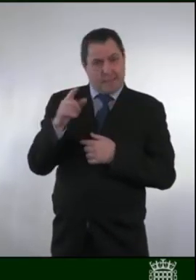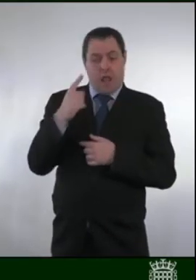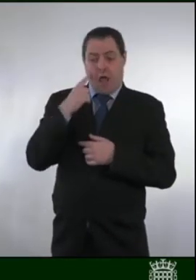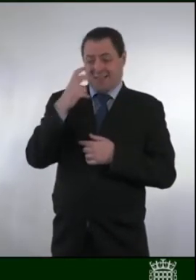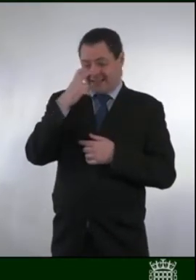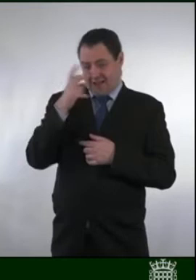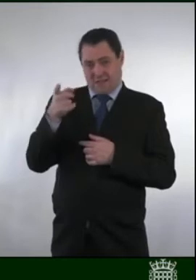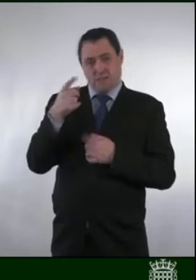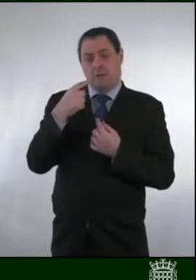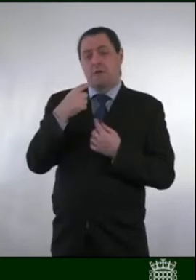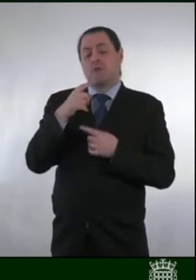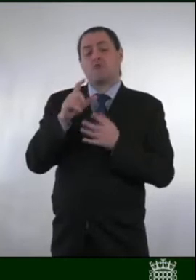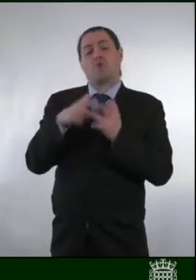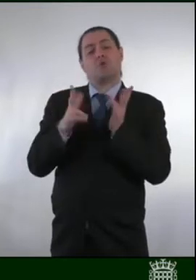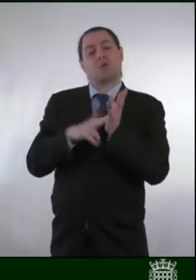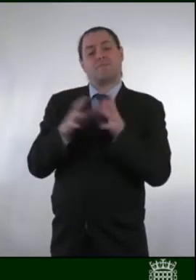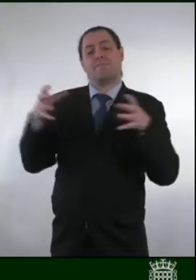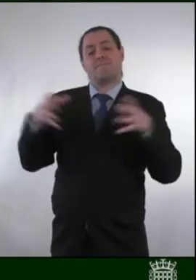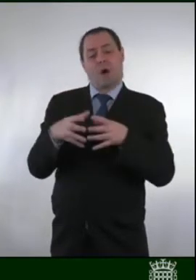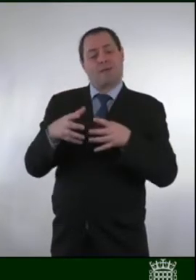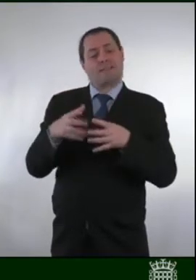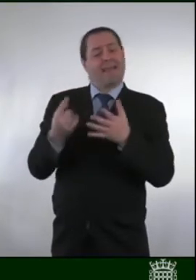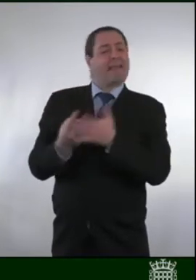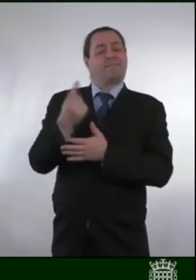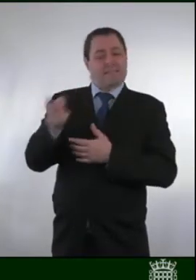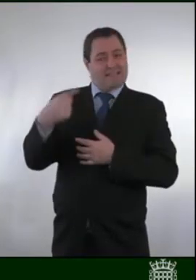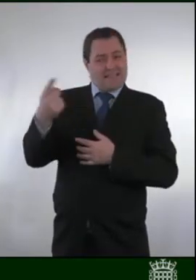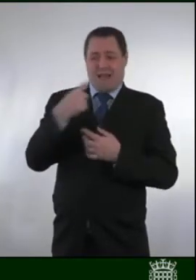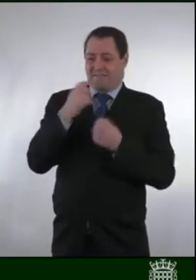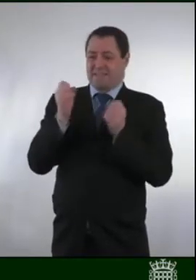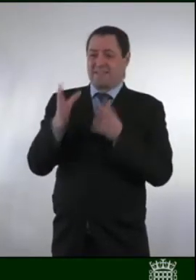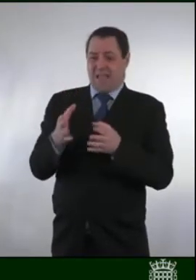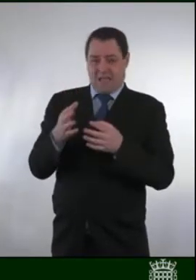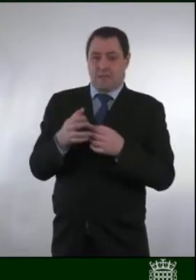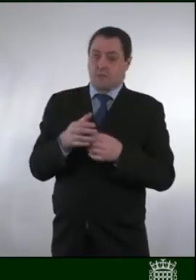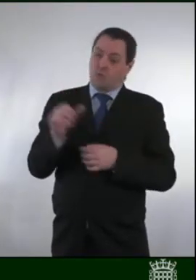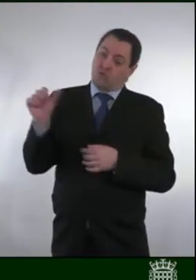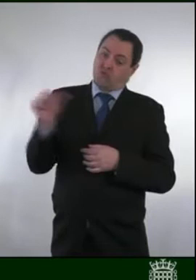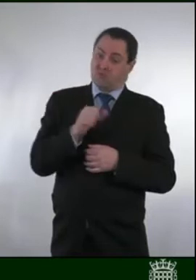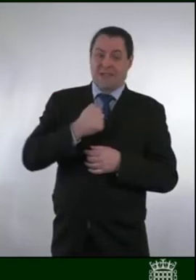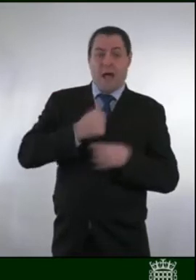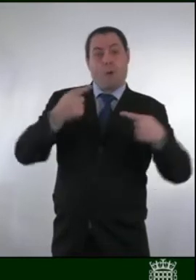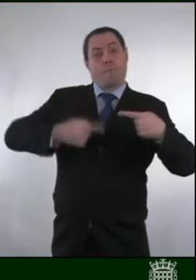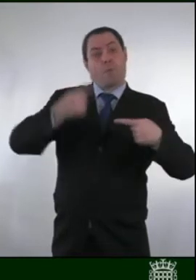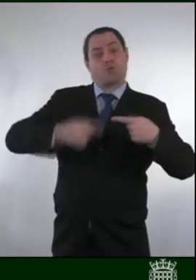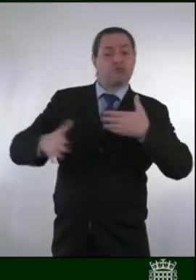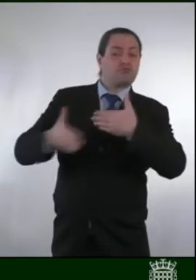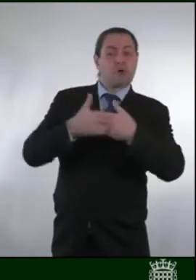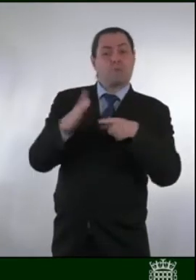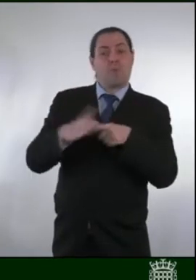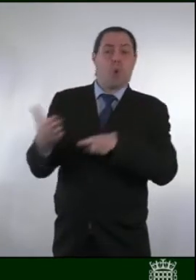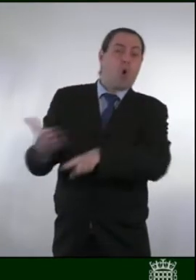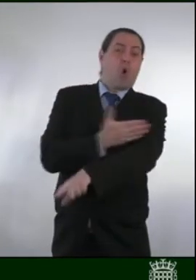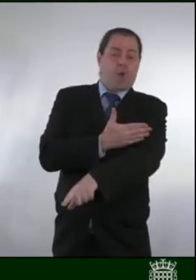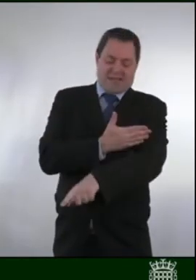Conservative Party event that, and these were her words, on should we have closed our borders earlier, the answer